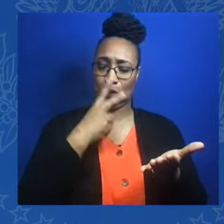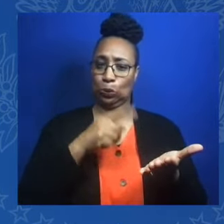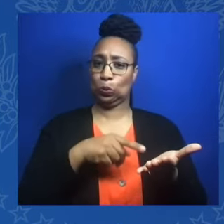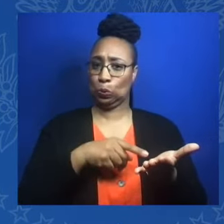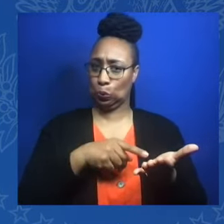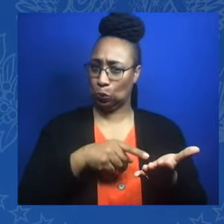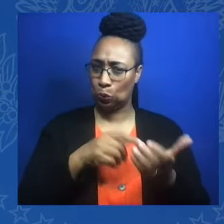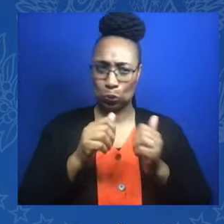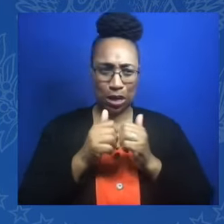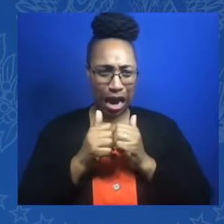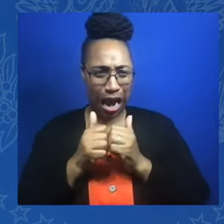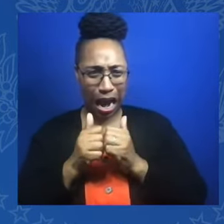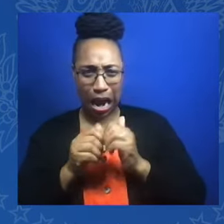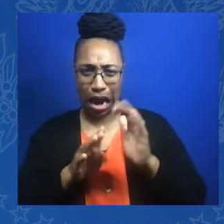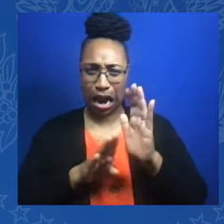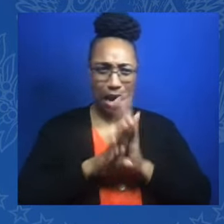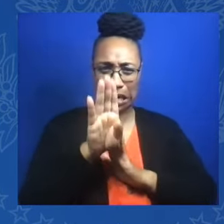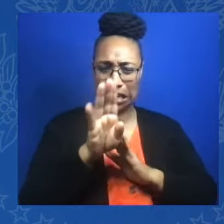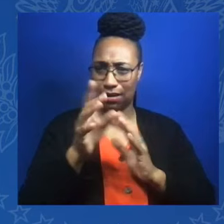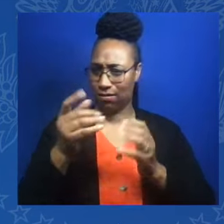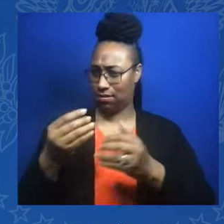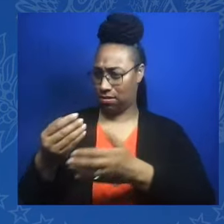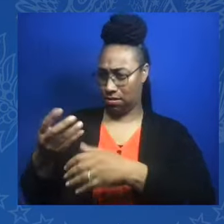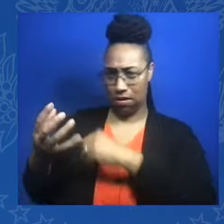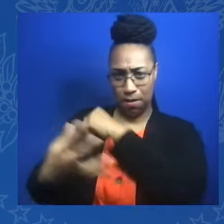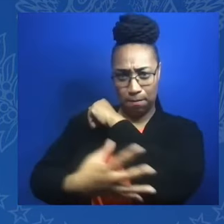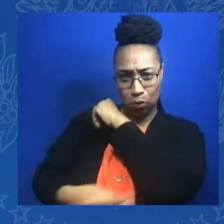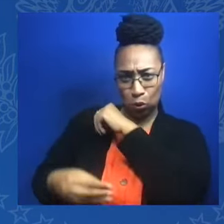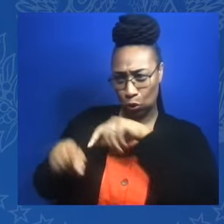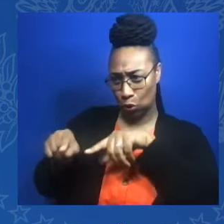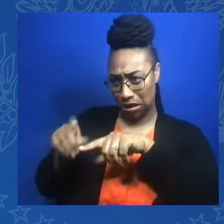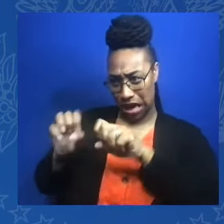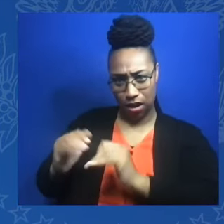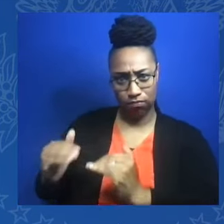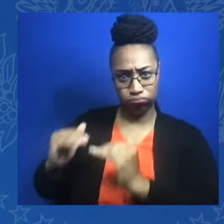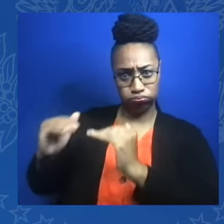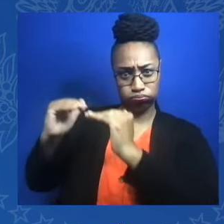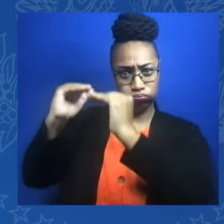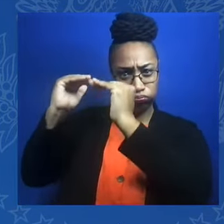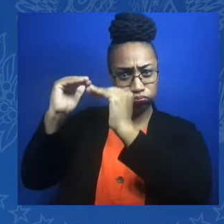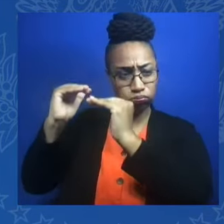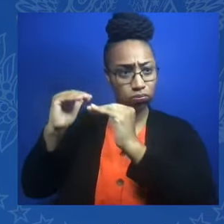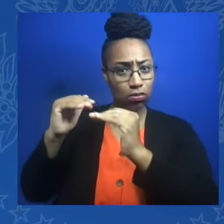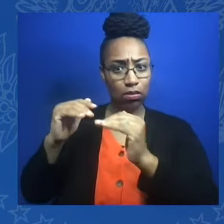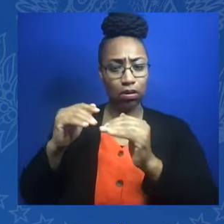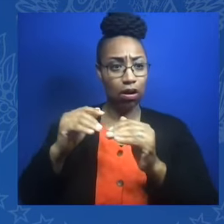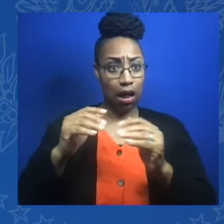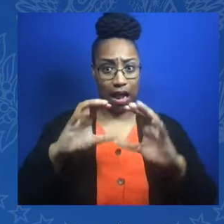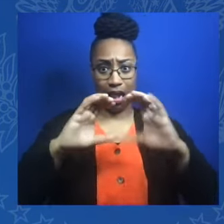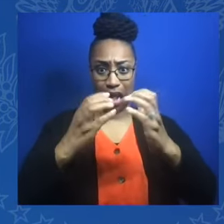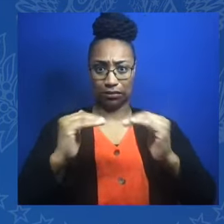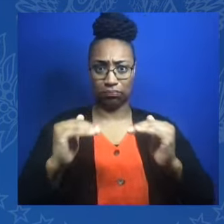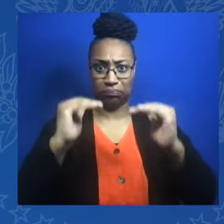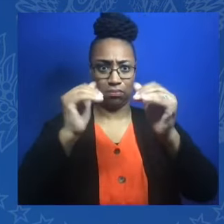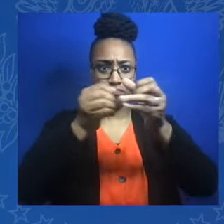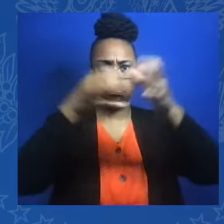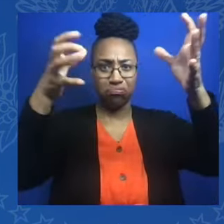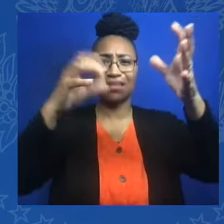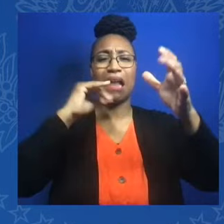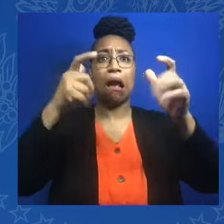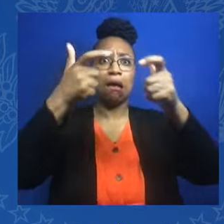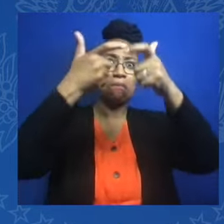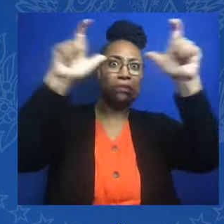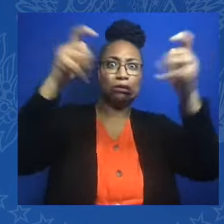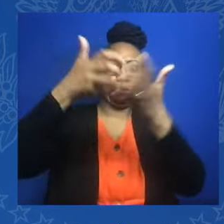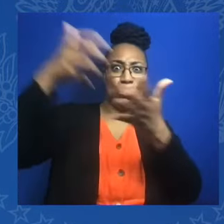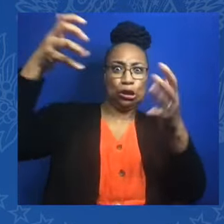Not a whole lot trickled down from the top down on my dad's kitchen table. And by the way, when the middle class does well, the